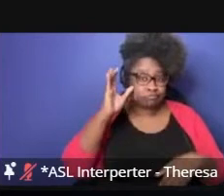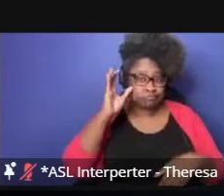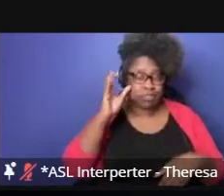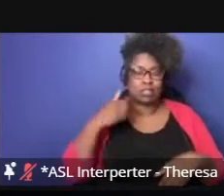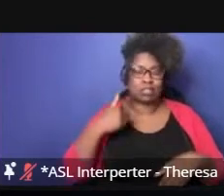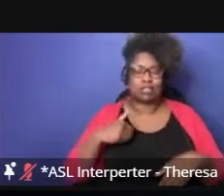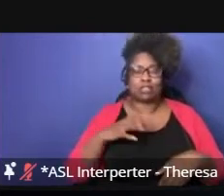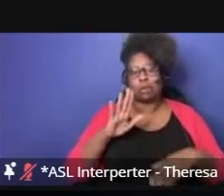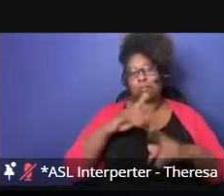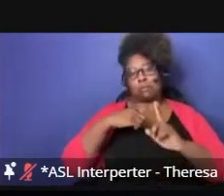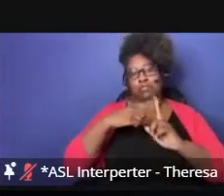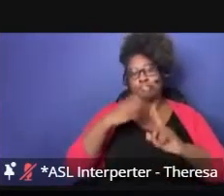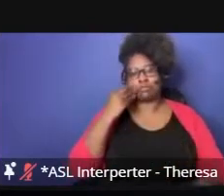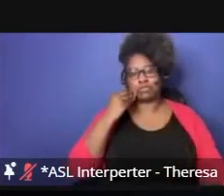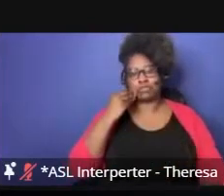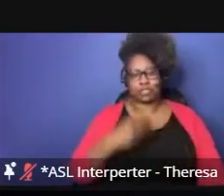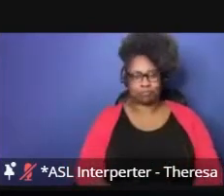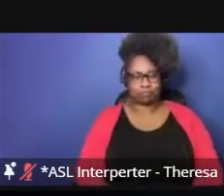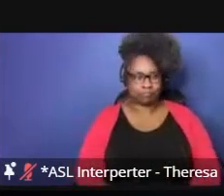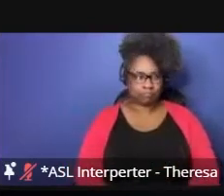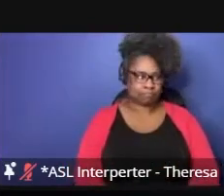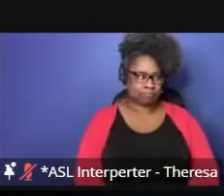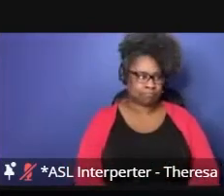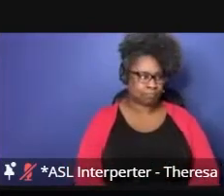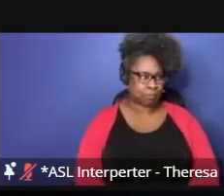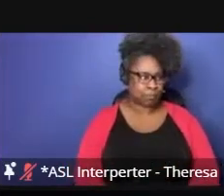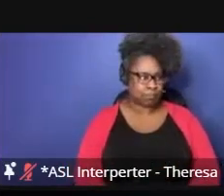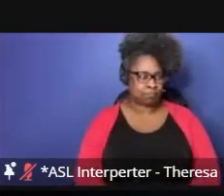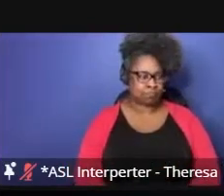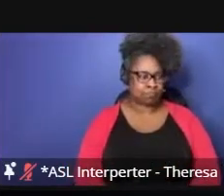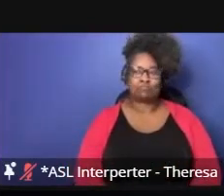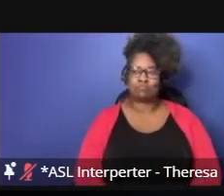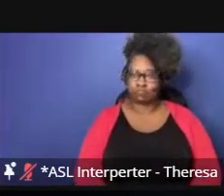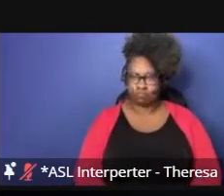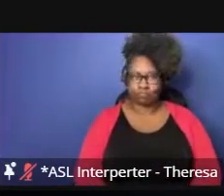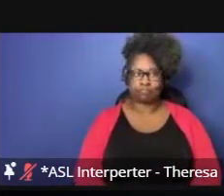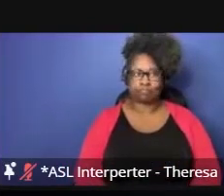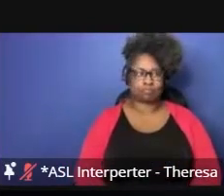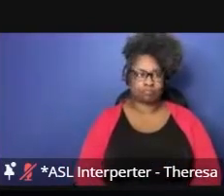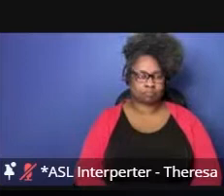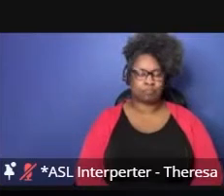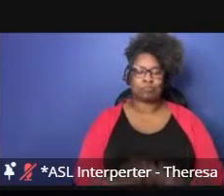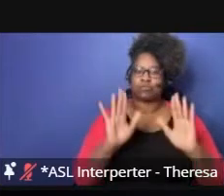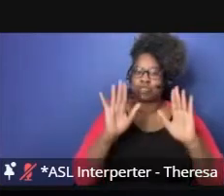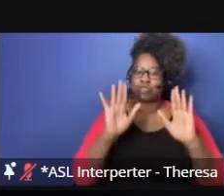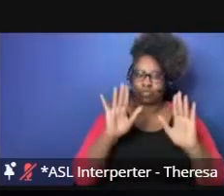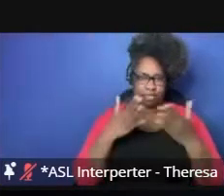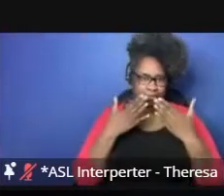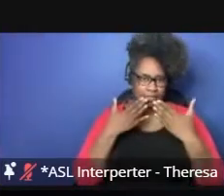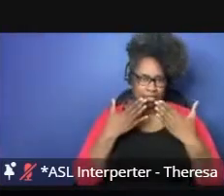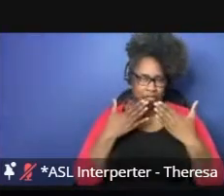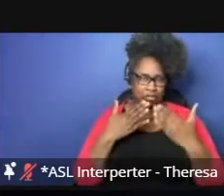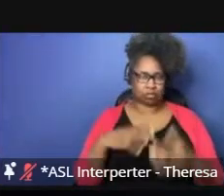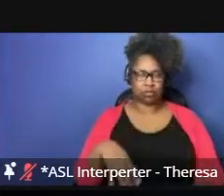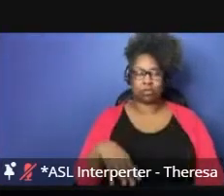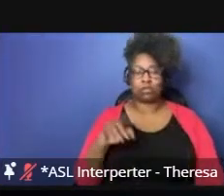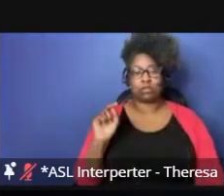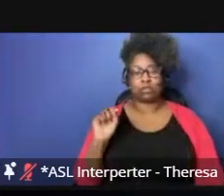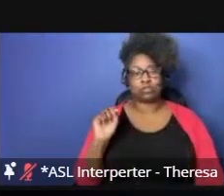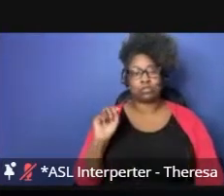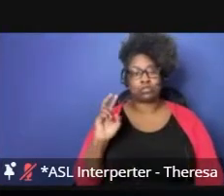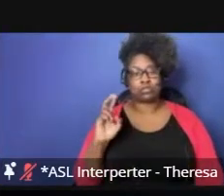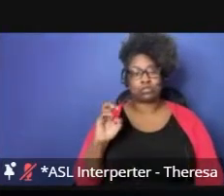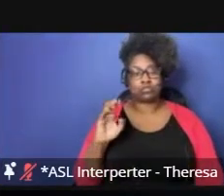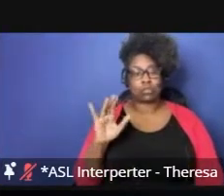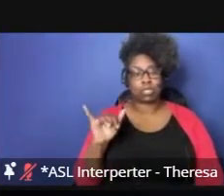far. So great. Thank you so much. And Tracy, it's so amazing to hear about the momentum